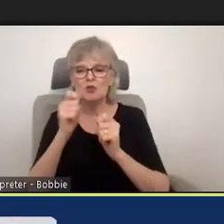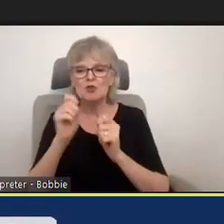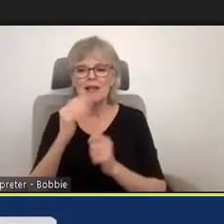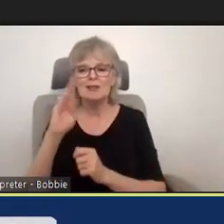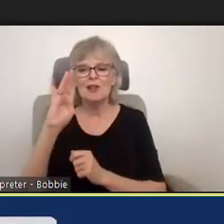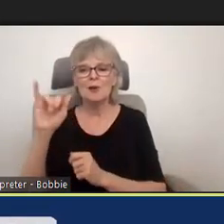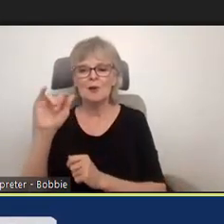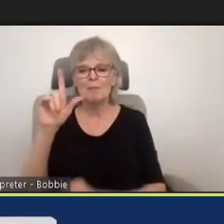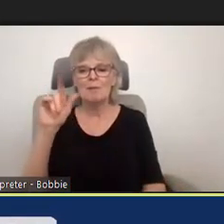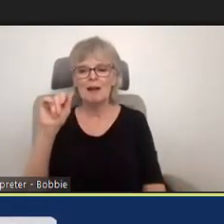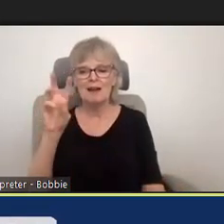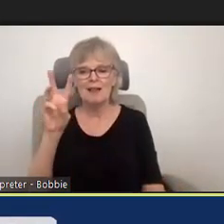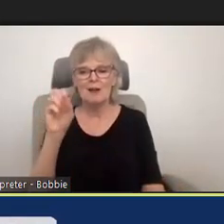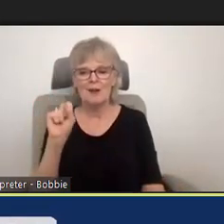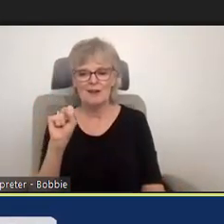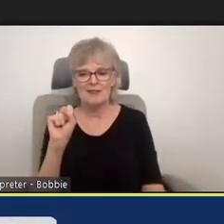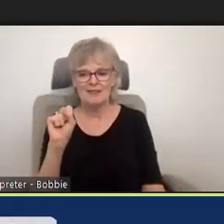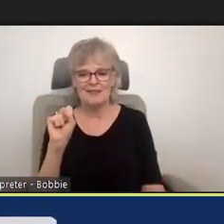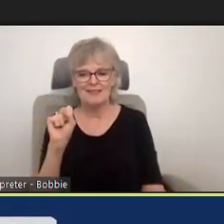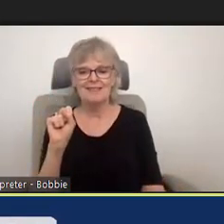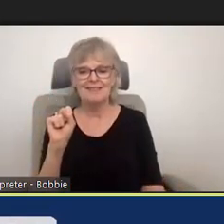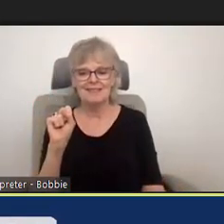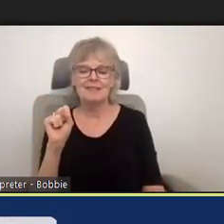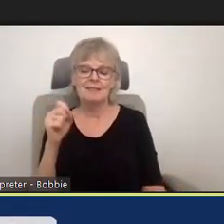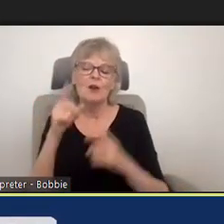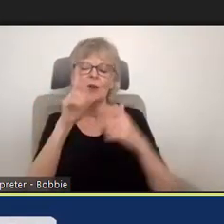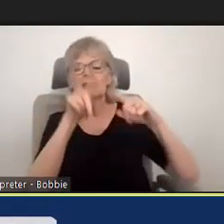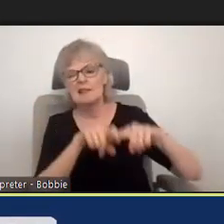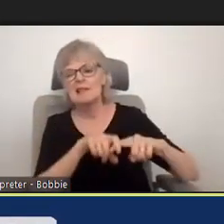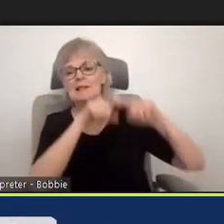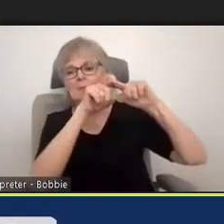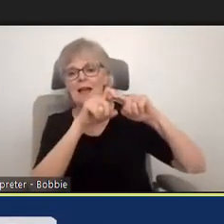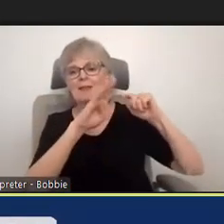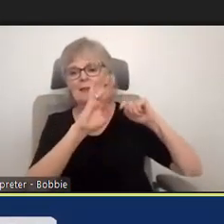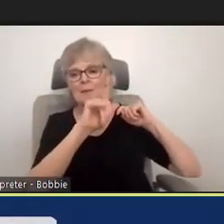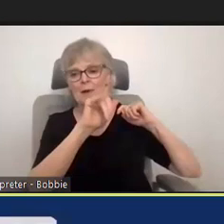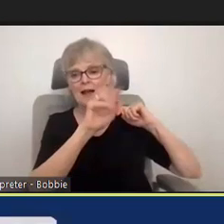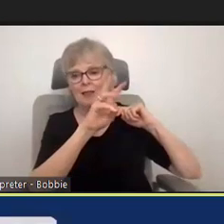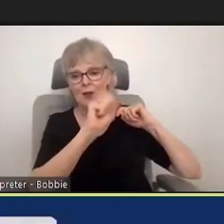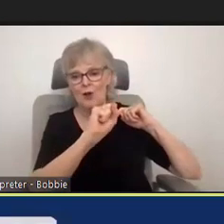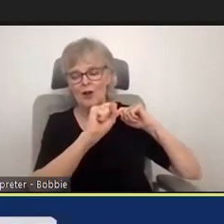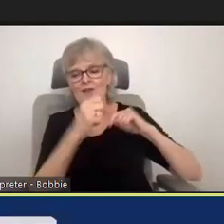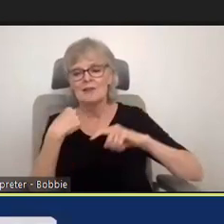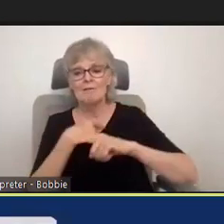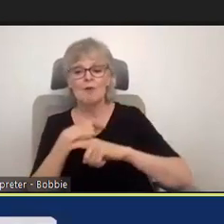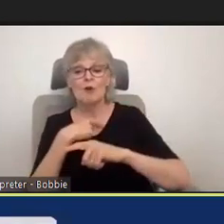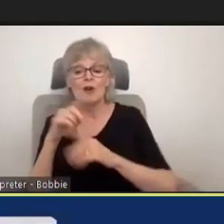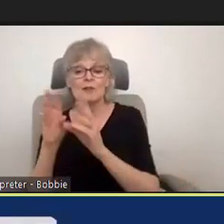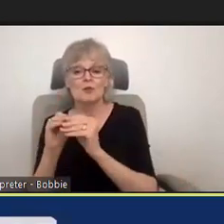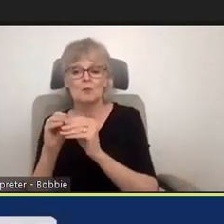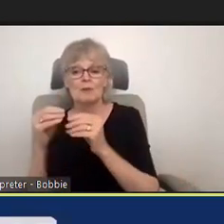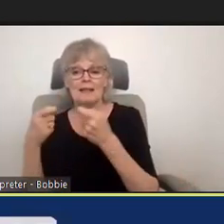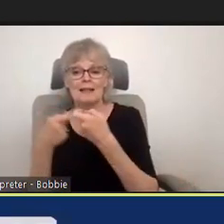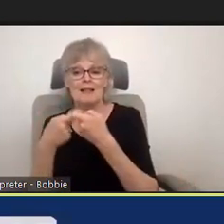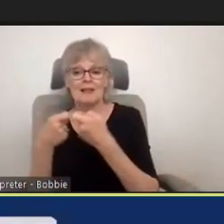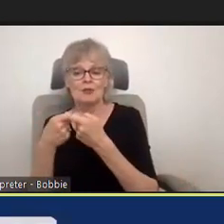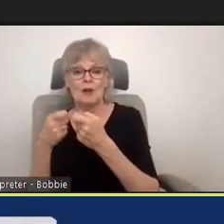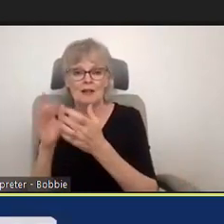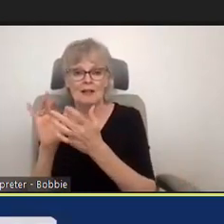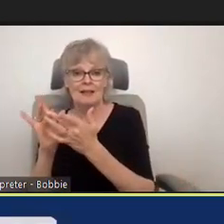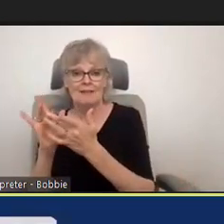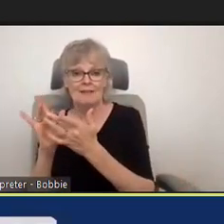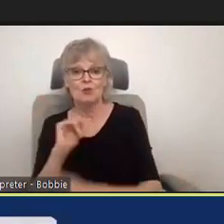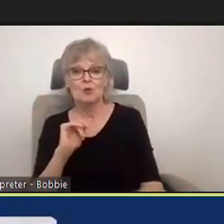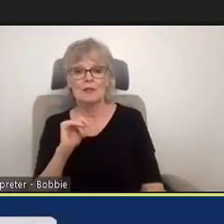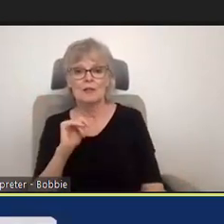in order to, or suspend our bylaws in order to be able to meet electronically or virtually.